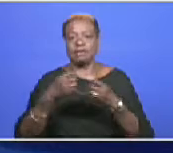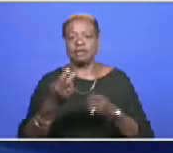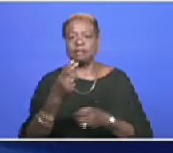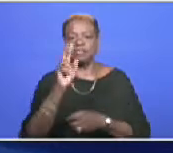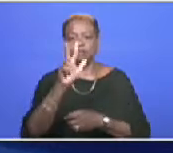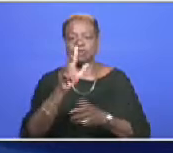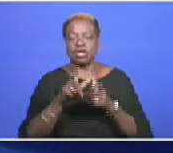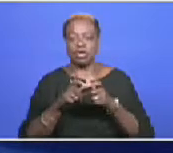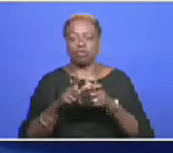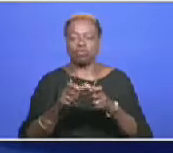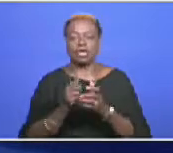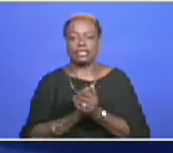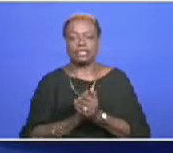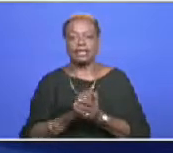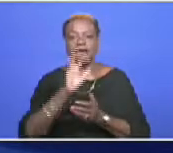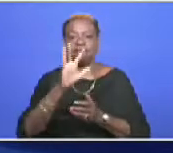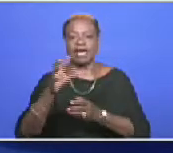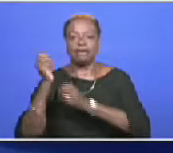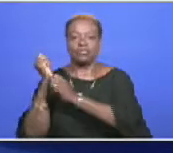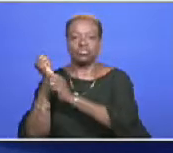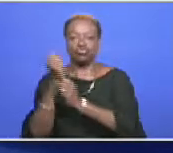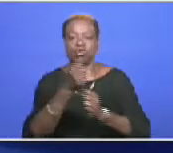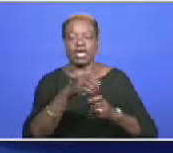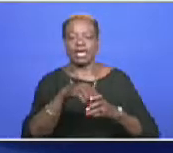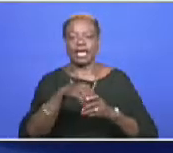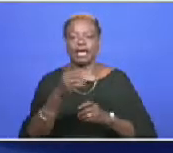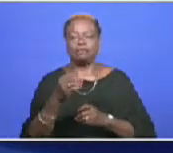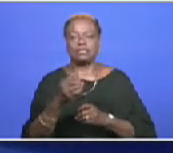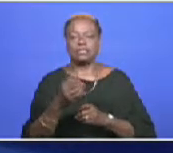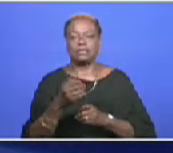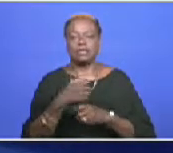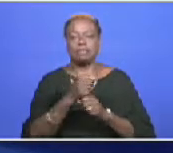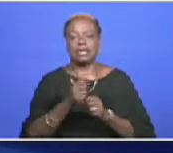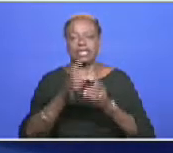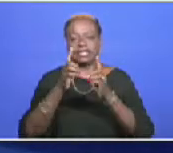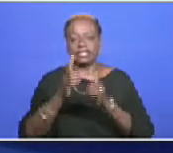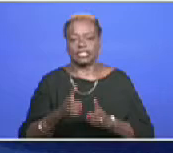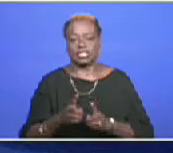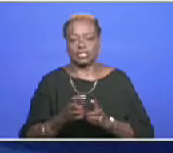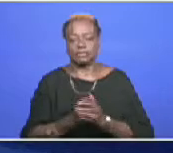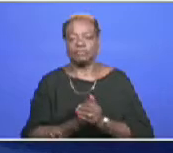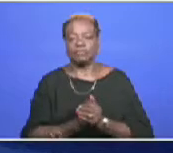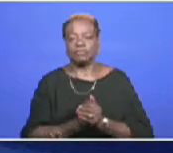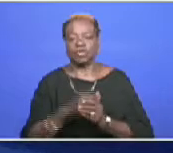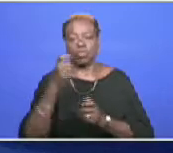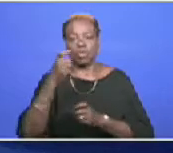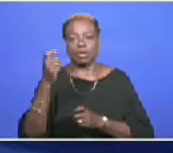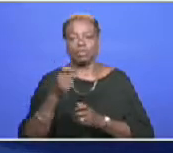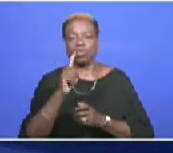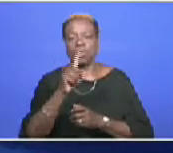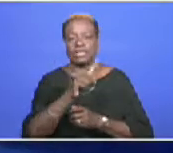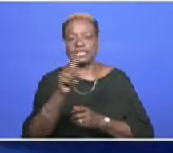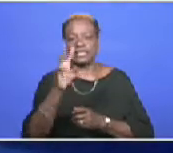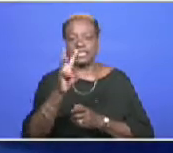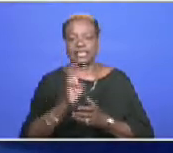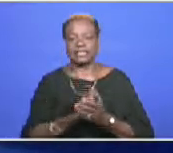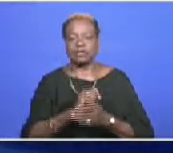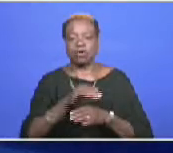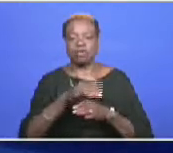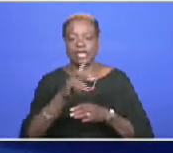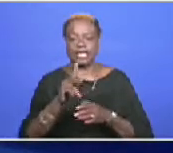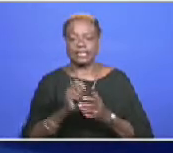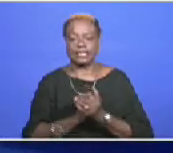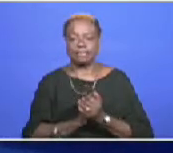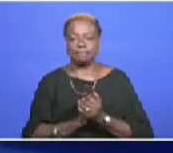4 hits with 5 strikeouts, but he didn't figure in the decision. The Bristol Pirates, they won 6-4 over Kingsport.